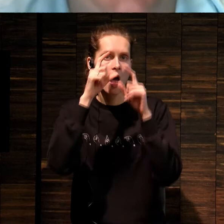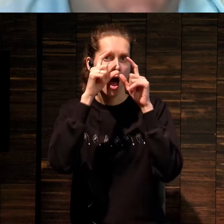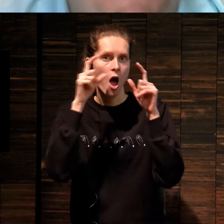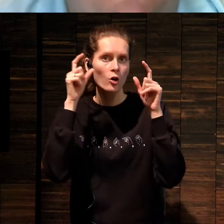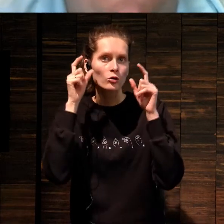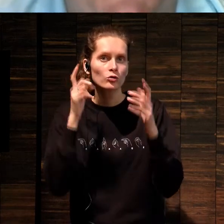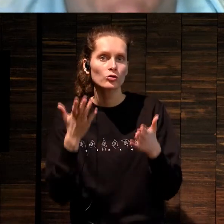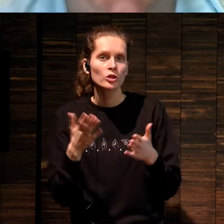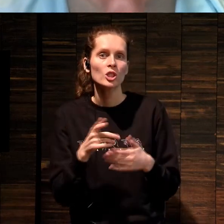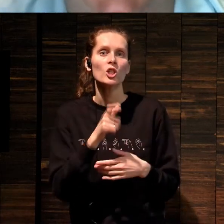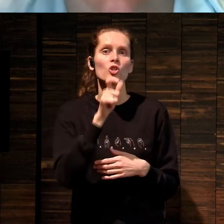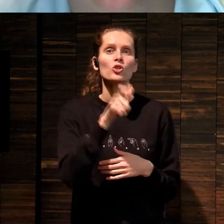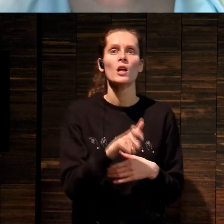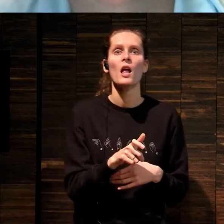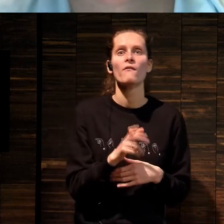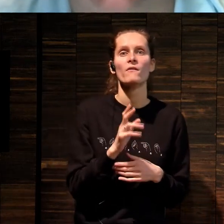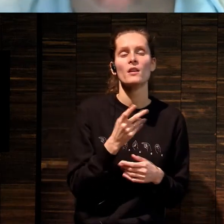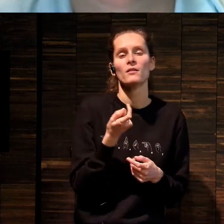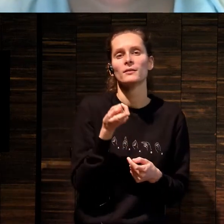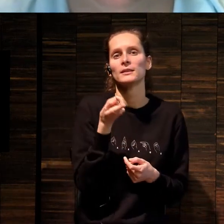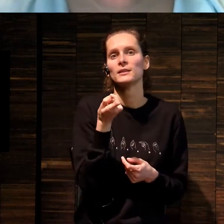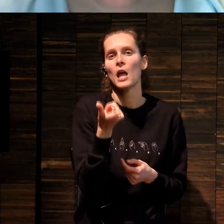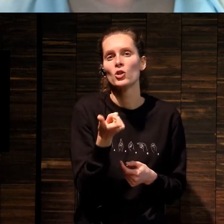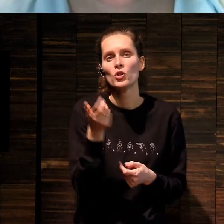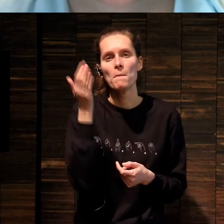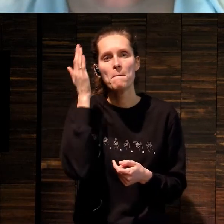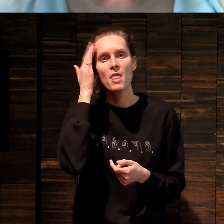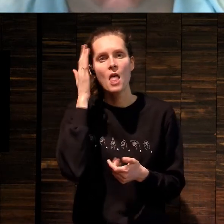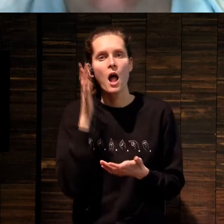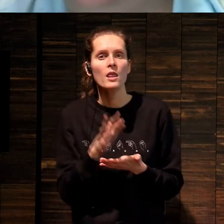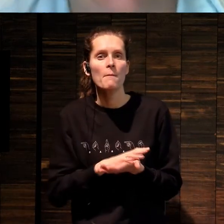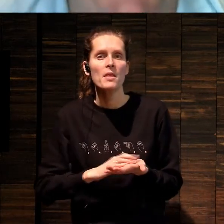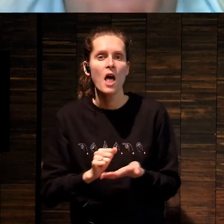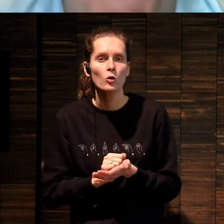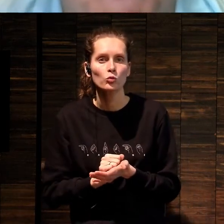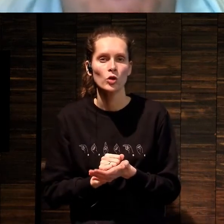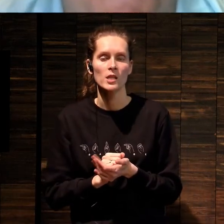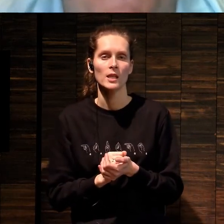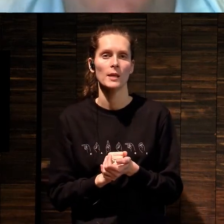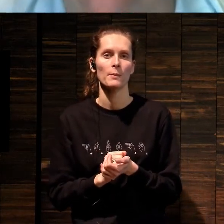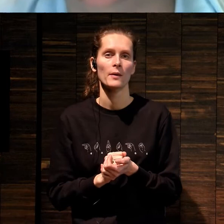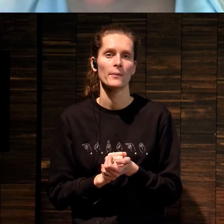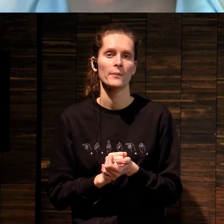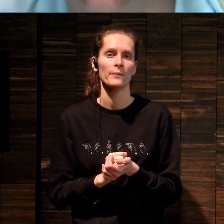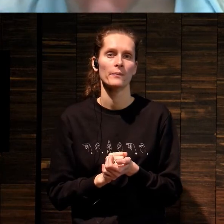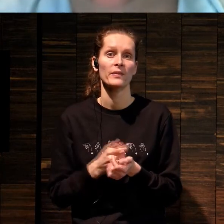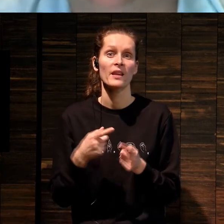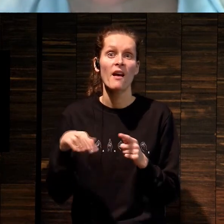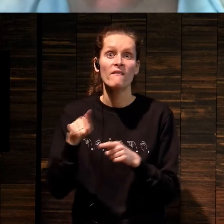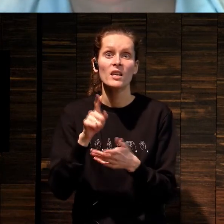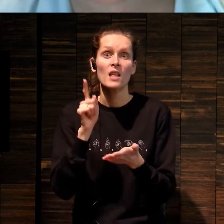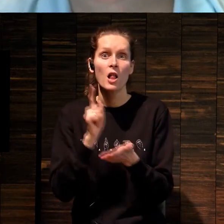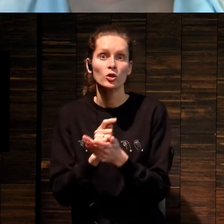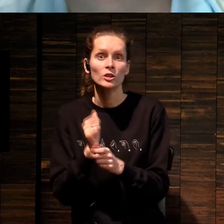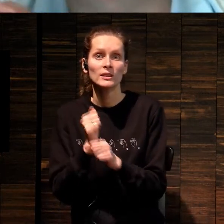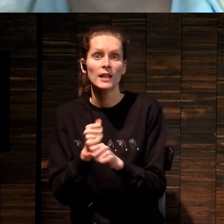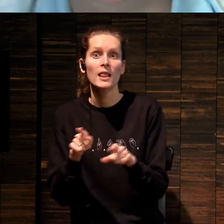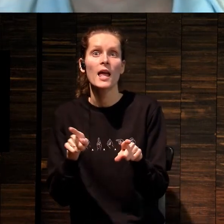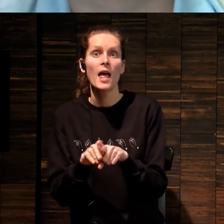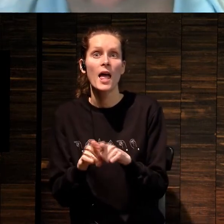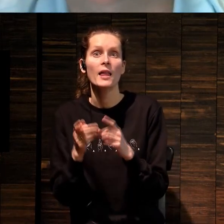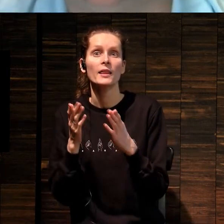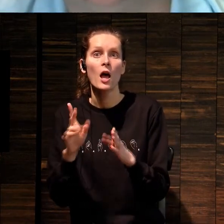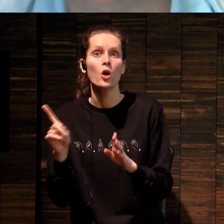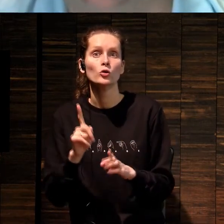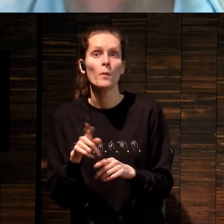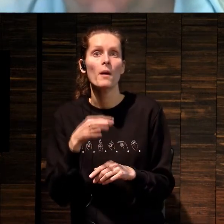are really powerful tools to help make sure that any website is accessible, regardless of the technical knowledge of the team